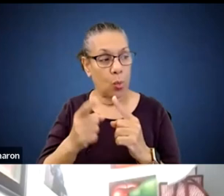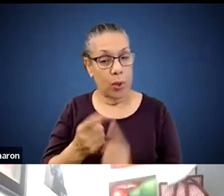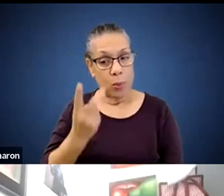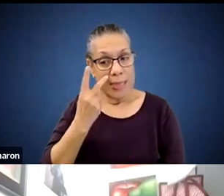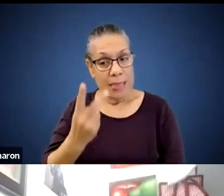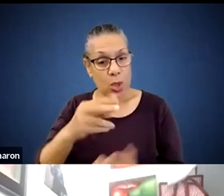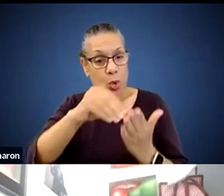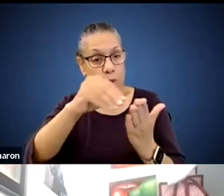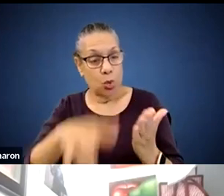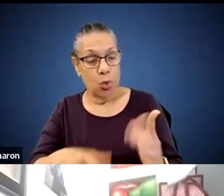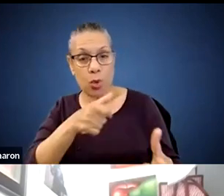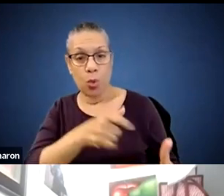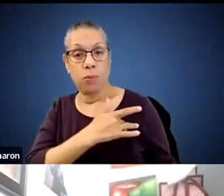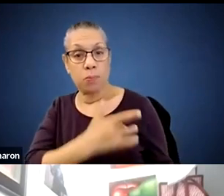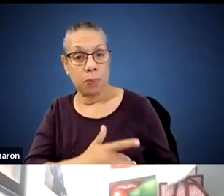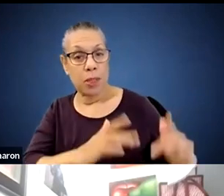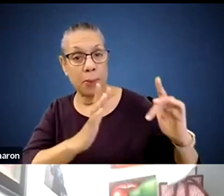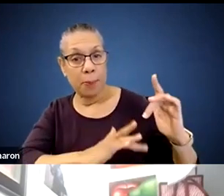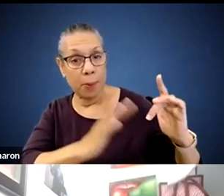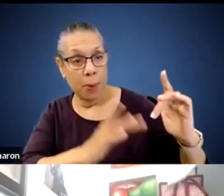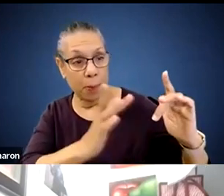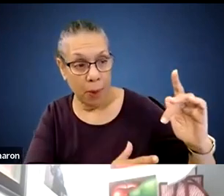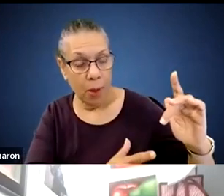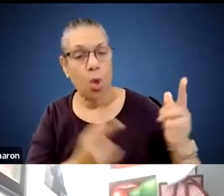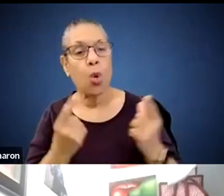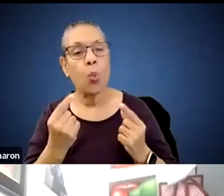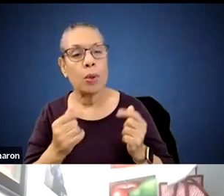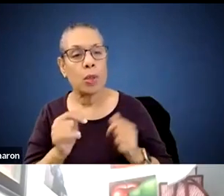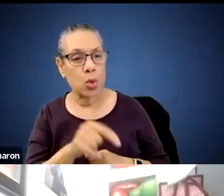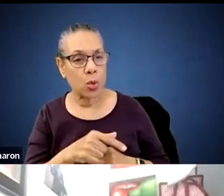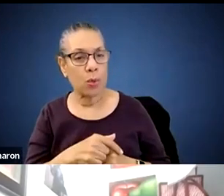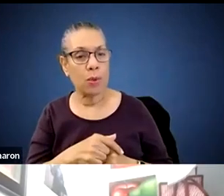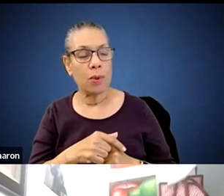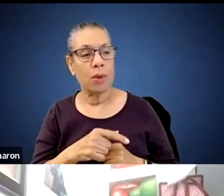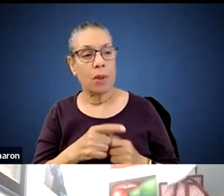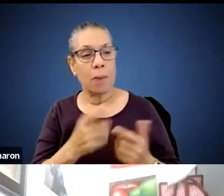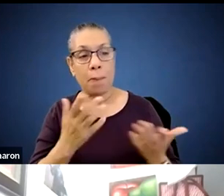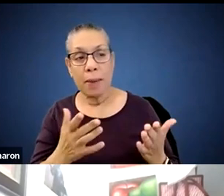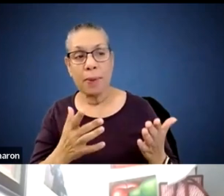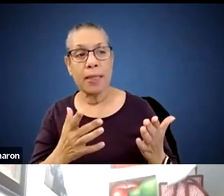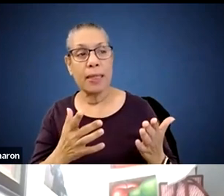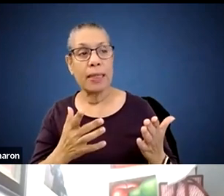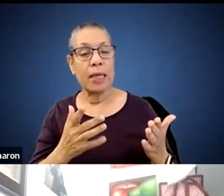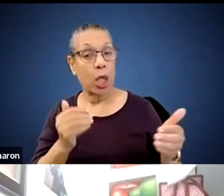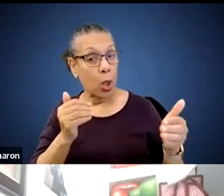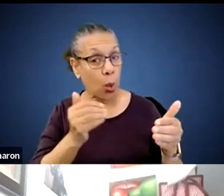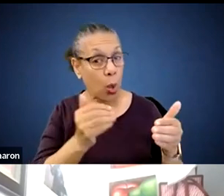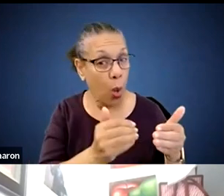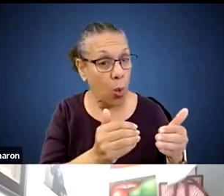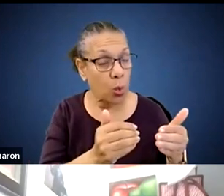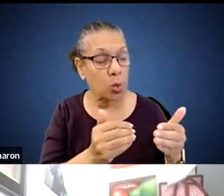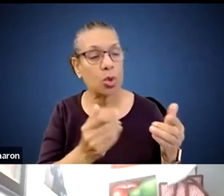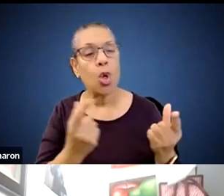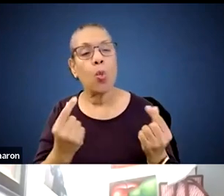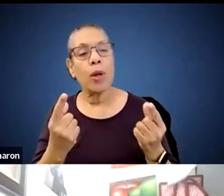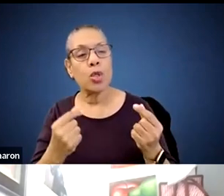a student that has a chronic absenteeism issue um forming but maybe not as at that point what's kind of the